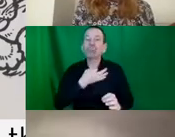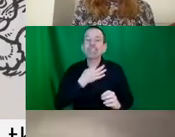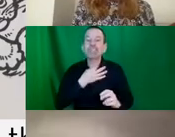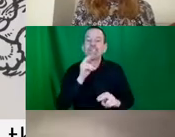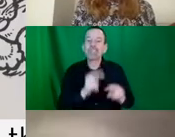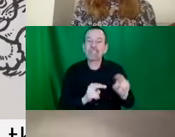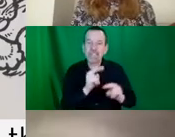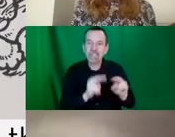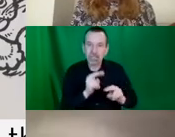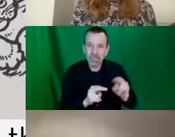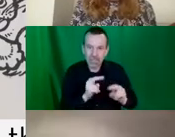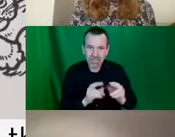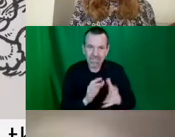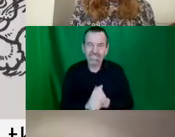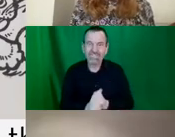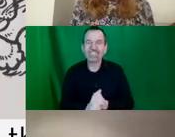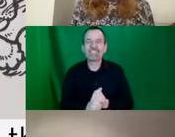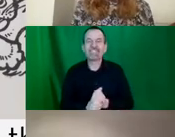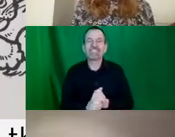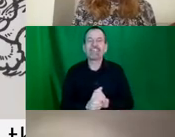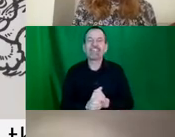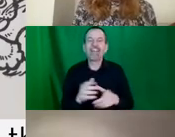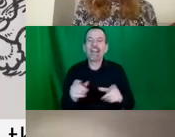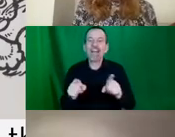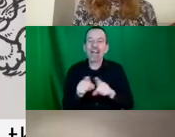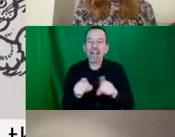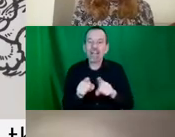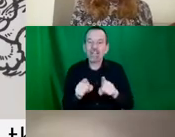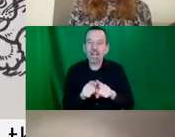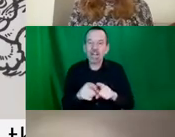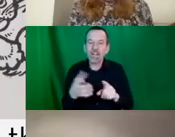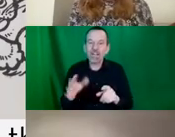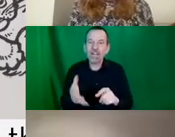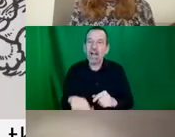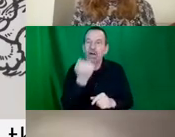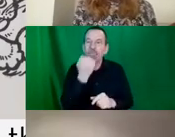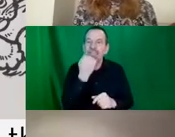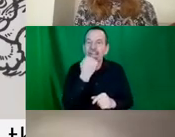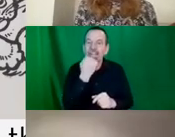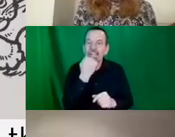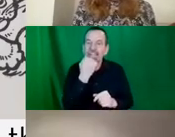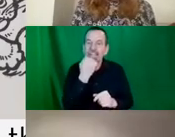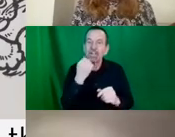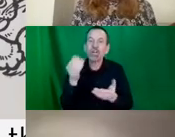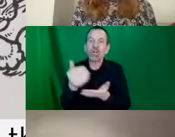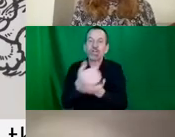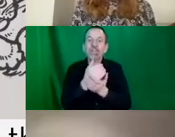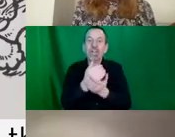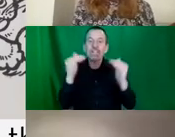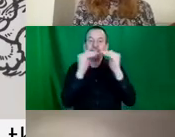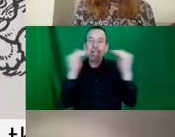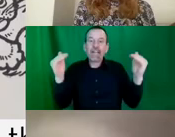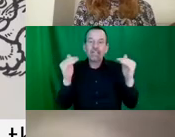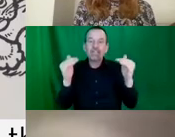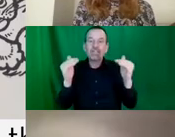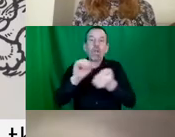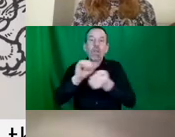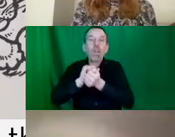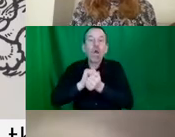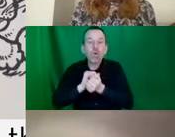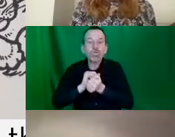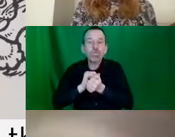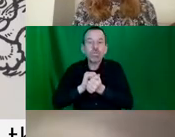solvents used in exhibition. I also saw the process of updating the conservation standard operating procedures for loans, which were all under